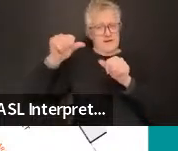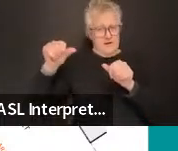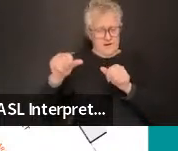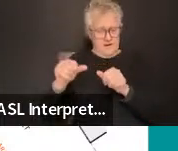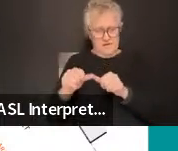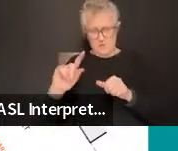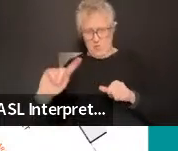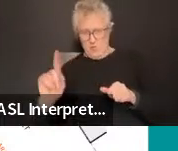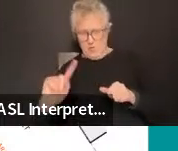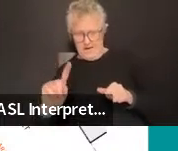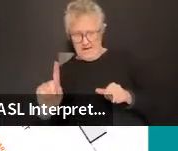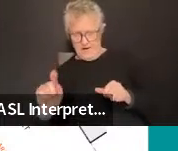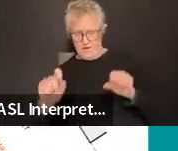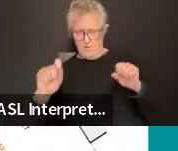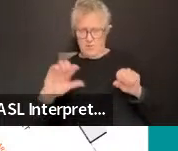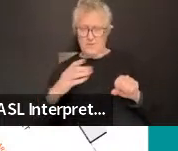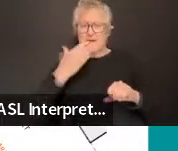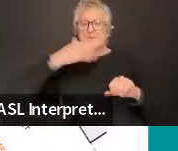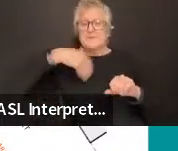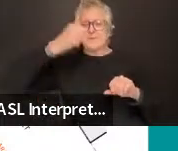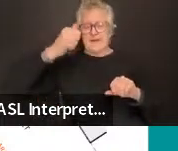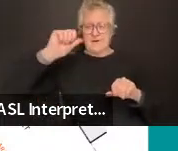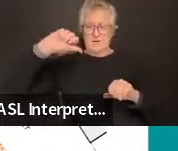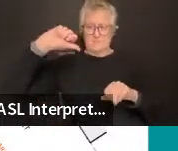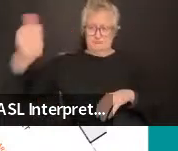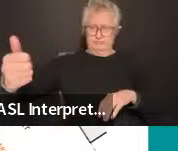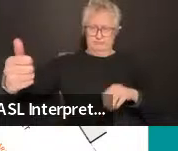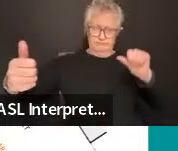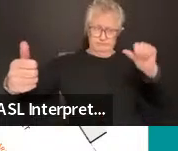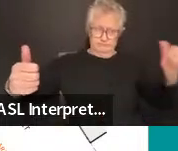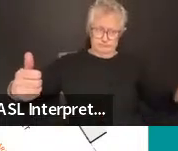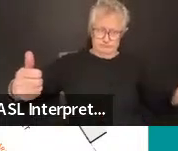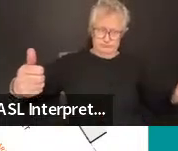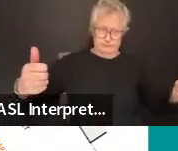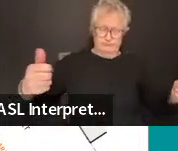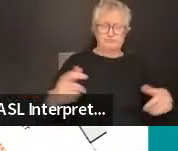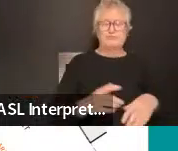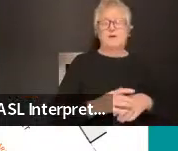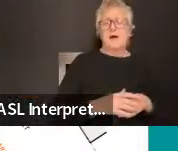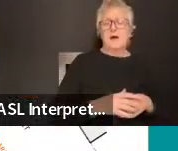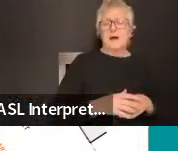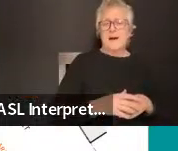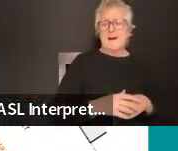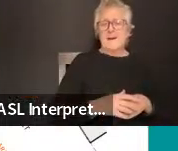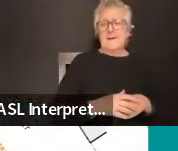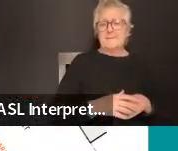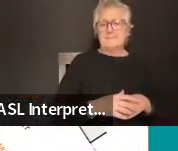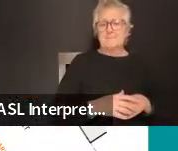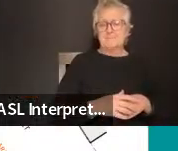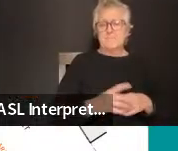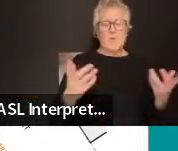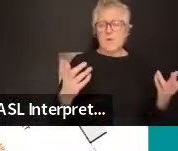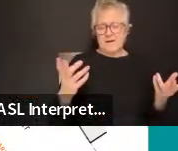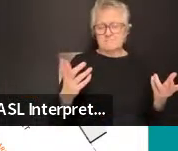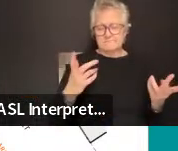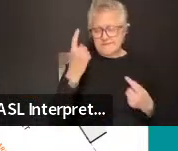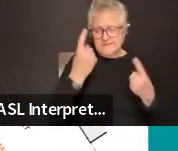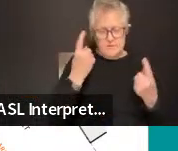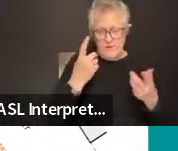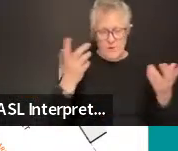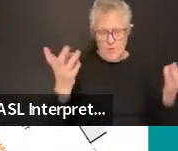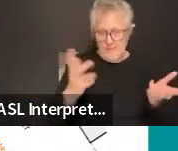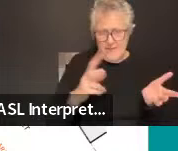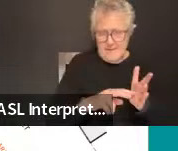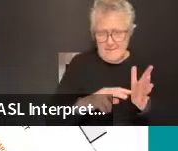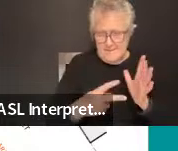here and parking associated with that development already that's not associated with this, but we're looking at what that means and evaluating those